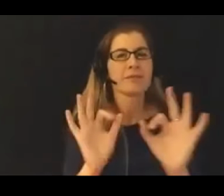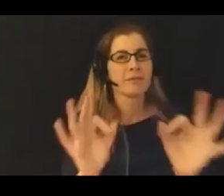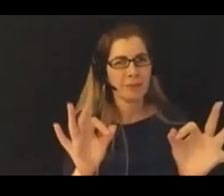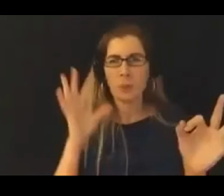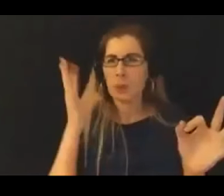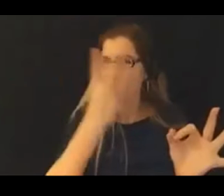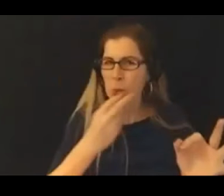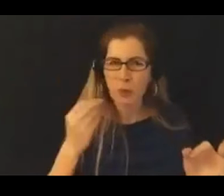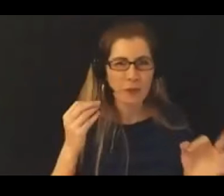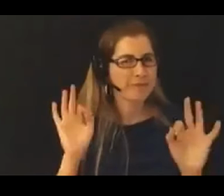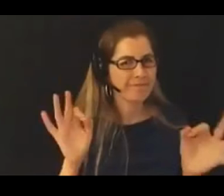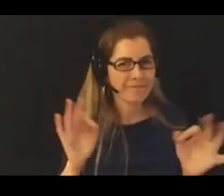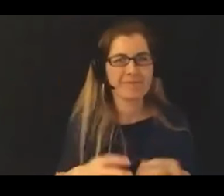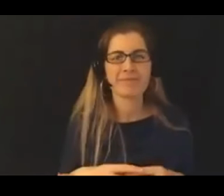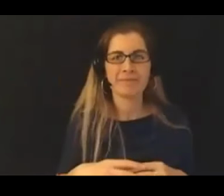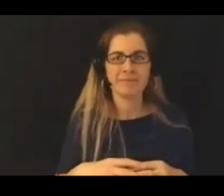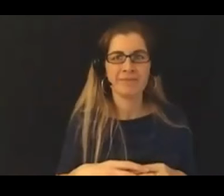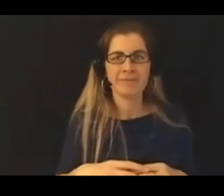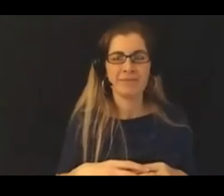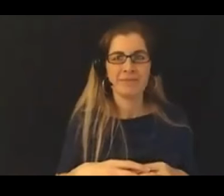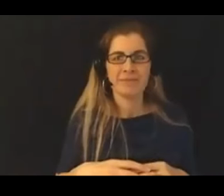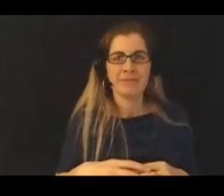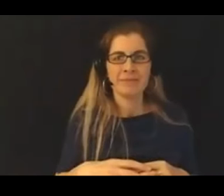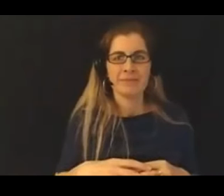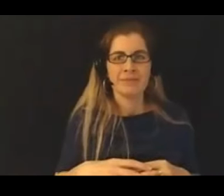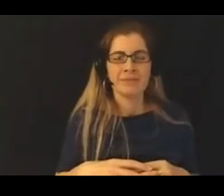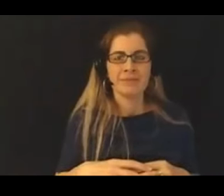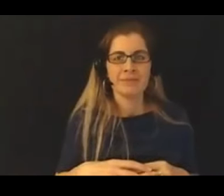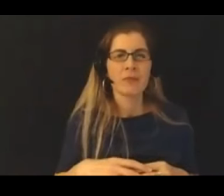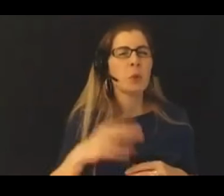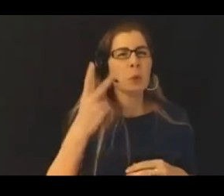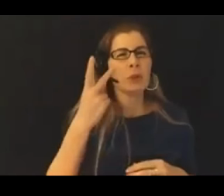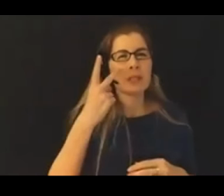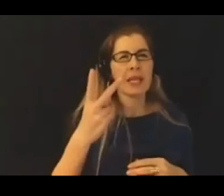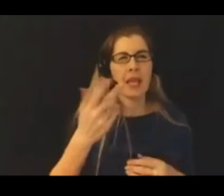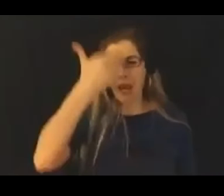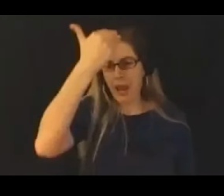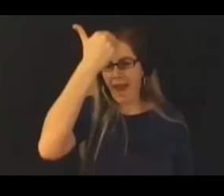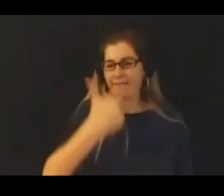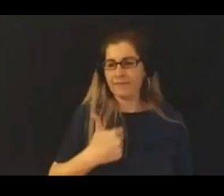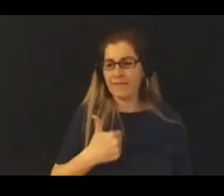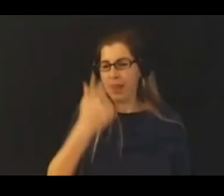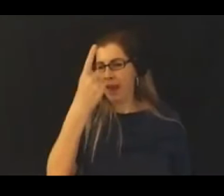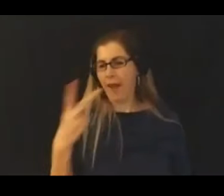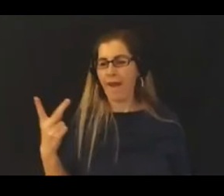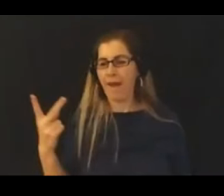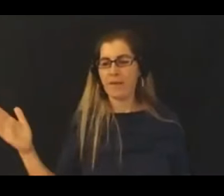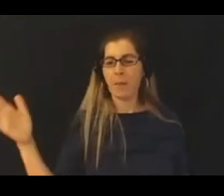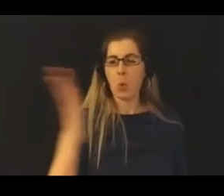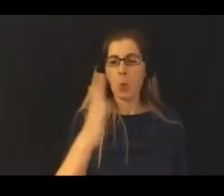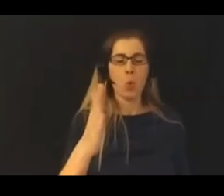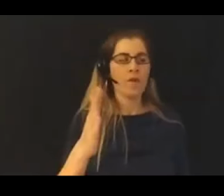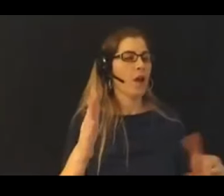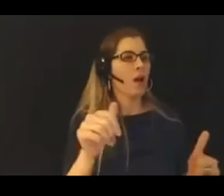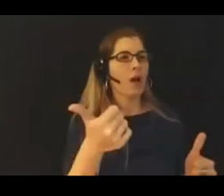and close, open and close. So I'm moving one half of the body and then the other.